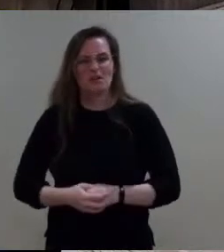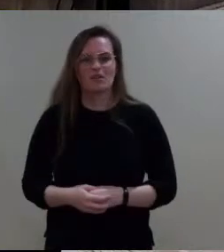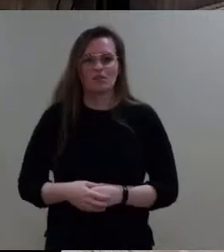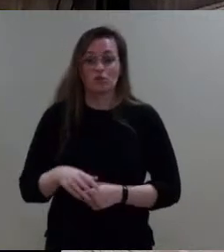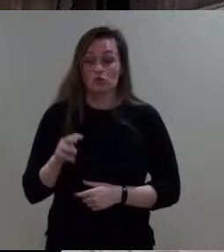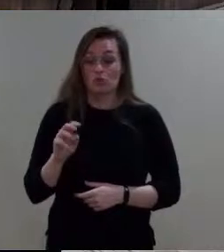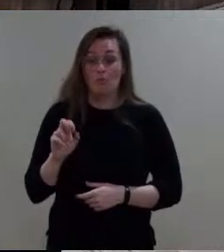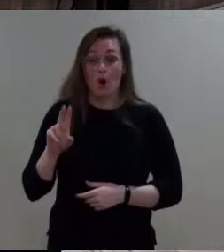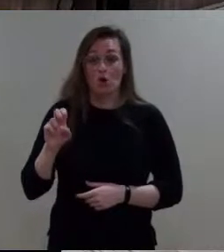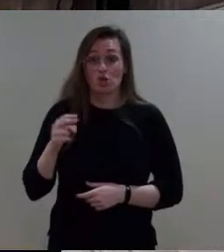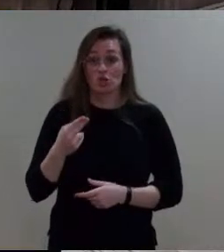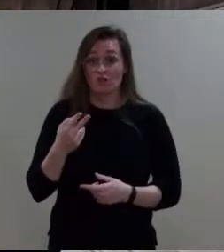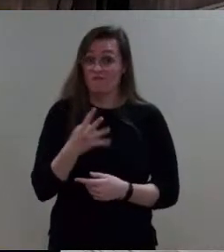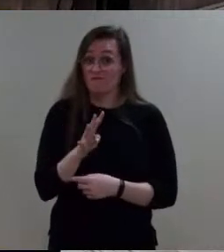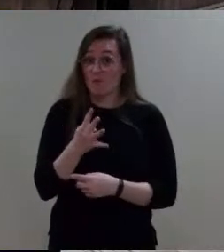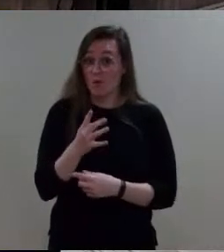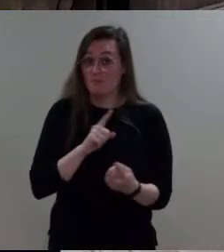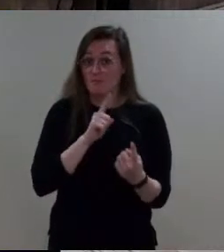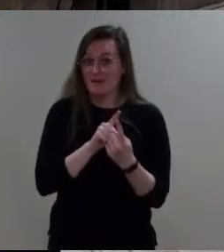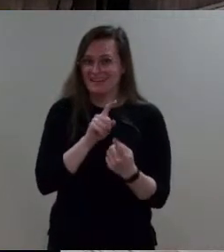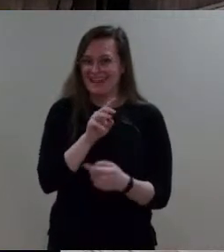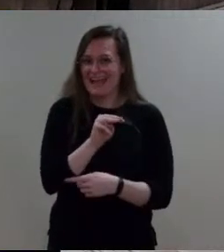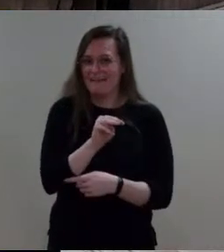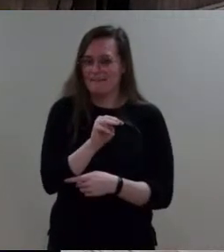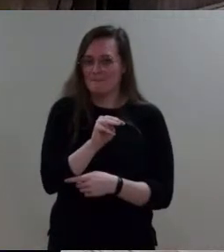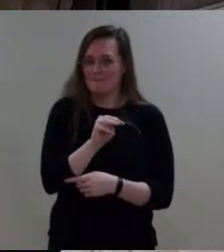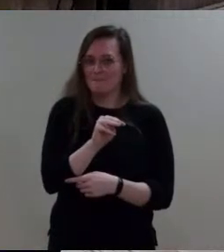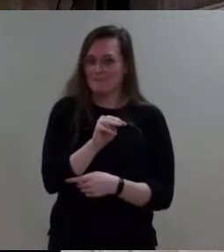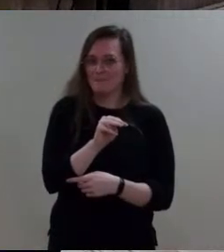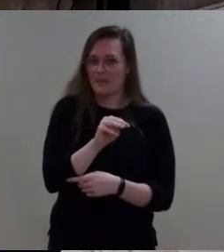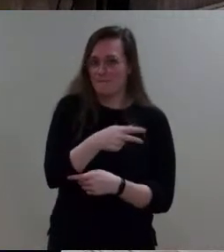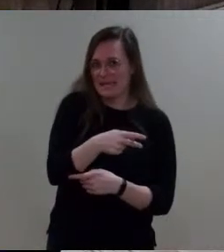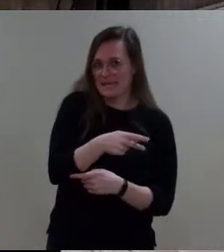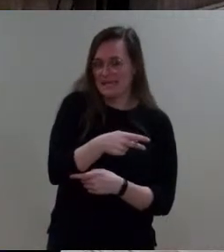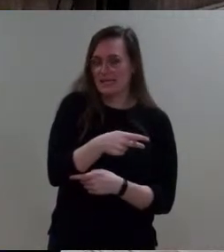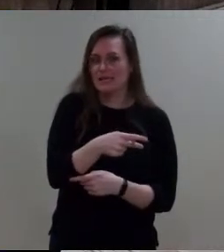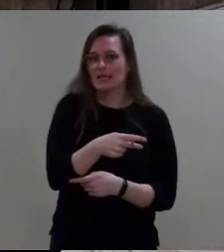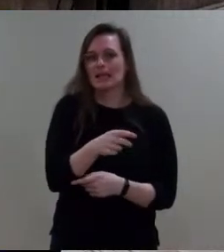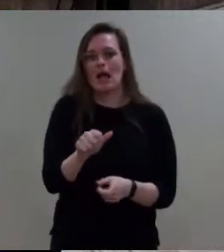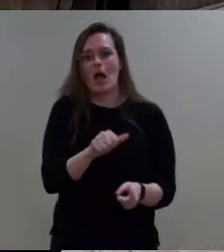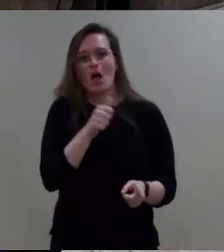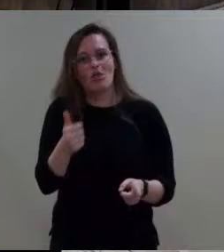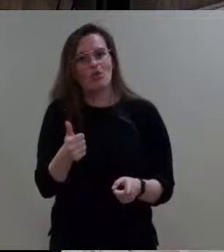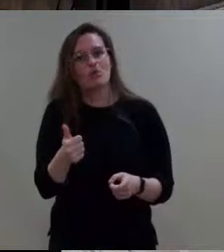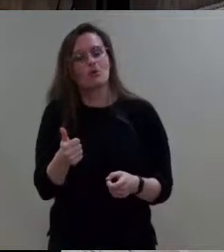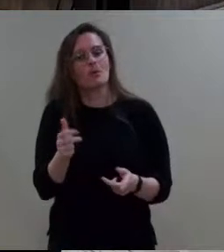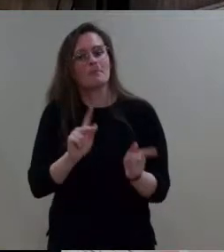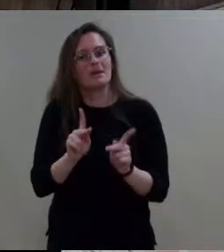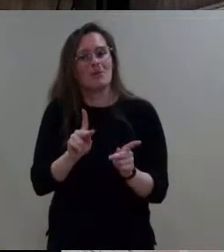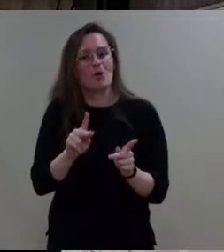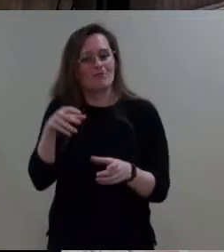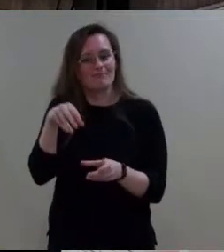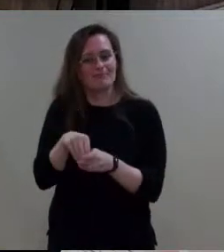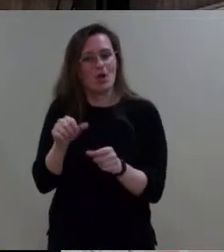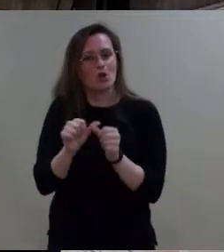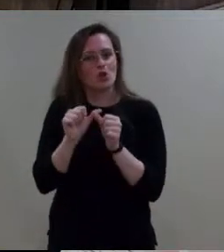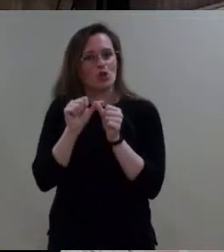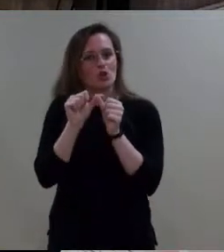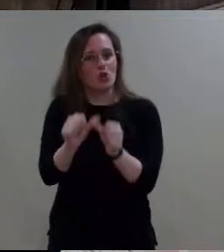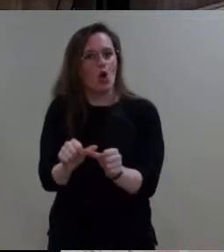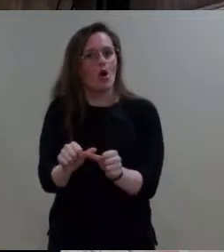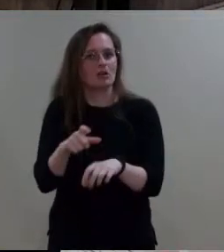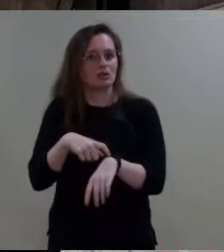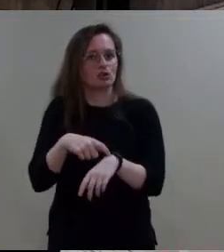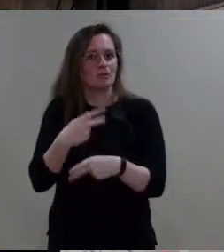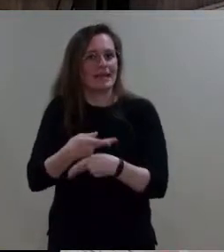with MP Cody Blois and a group of caregivers with relatives who are in long-term care, who are concerned